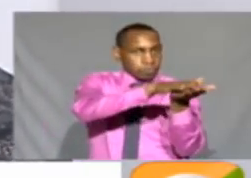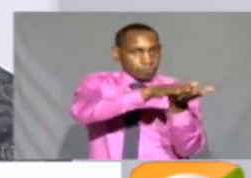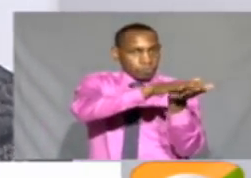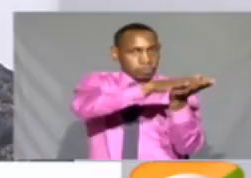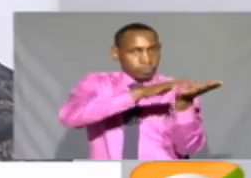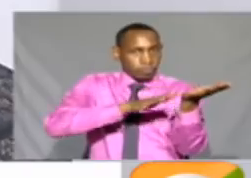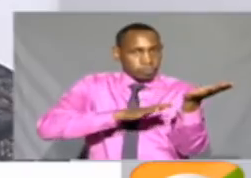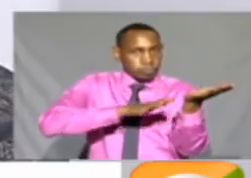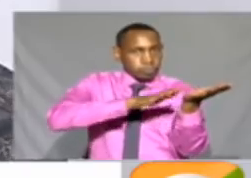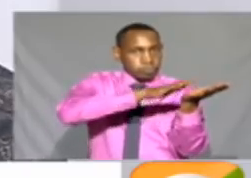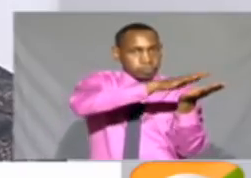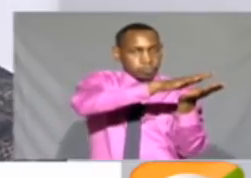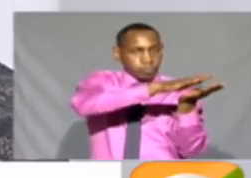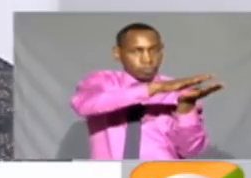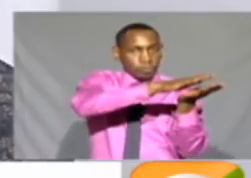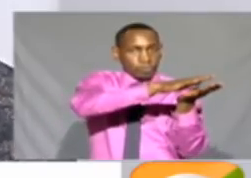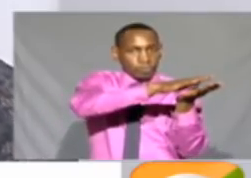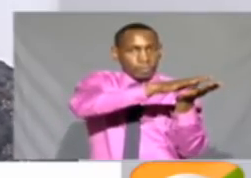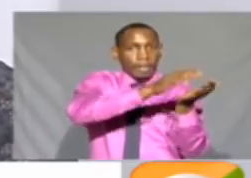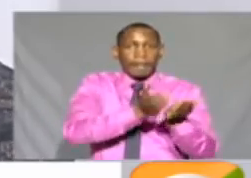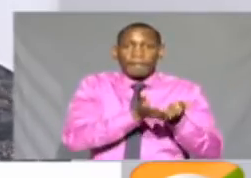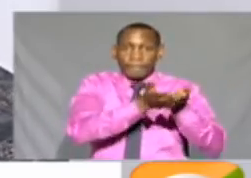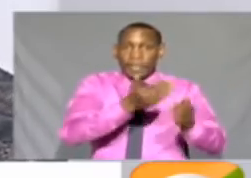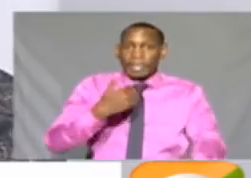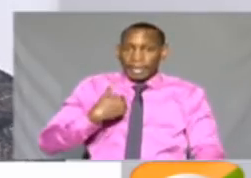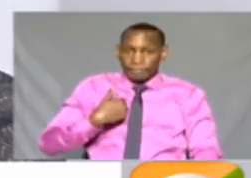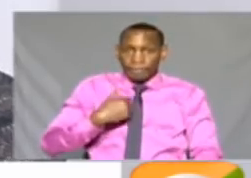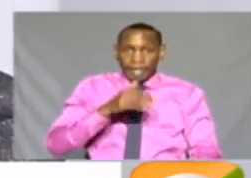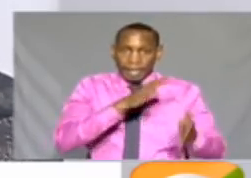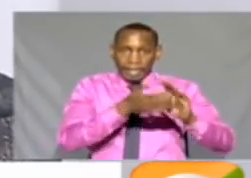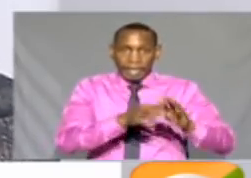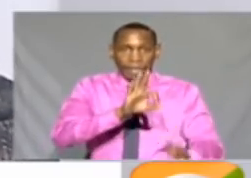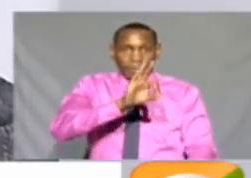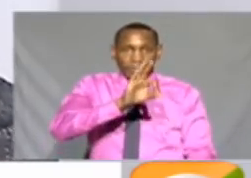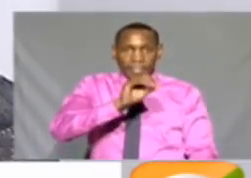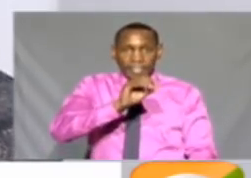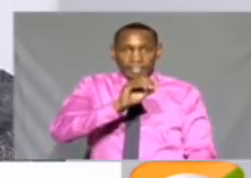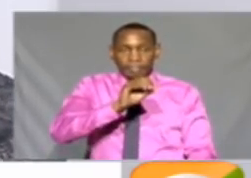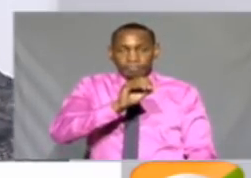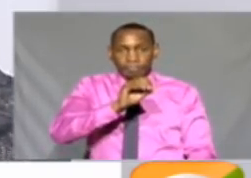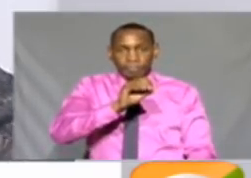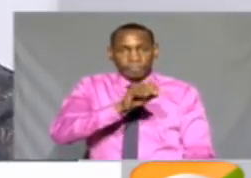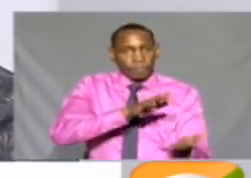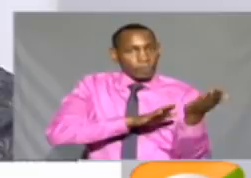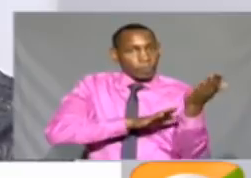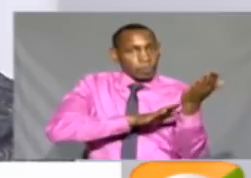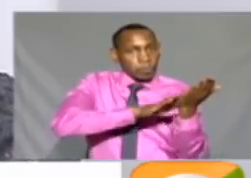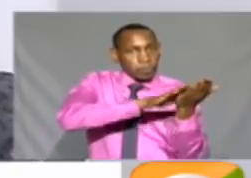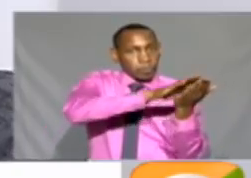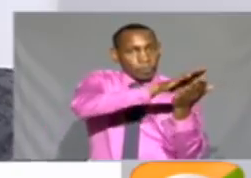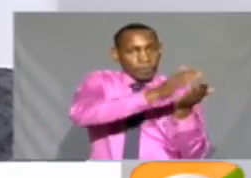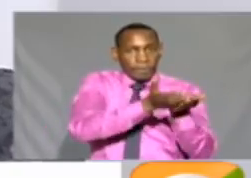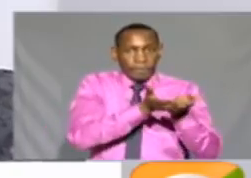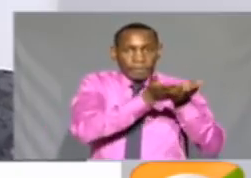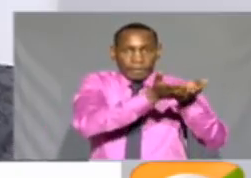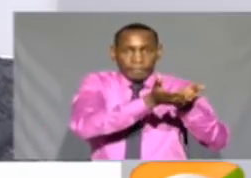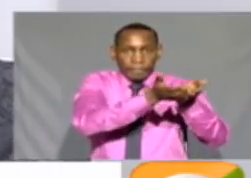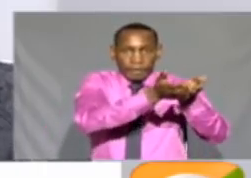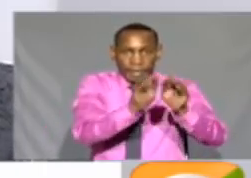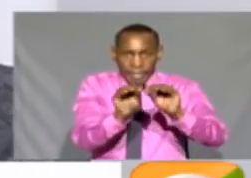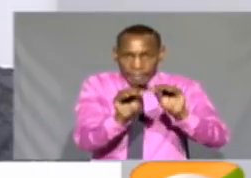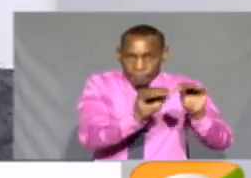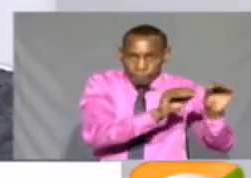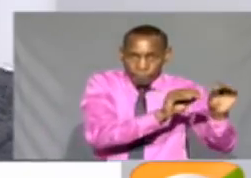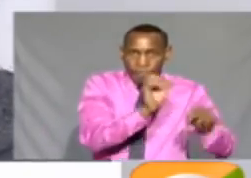come up is called a prow, and ideally it should be about 30 to 45 degrees when it's up and the ferry is in motion.